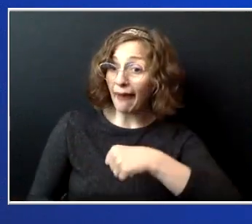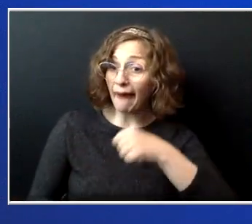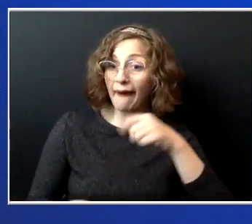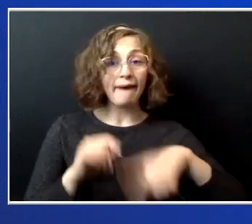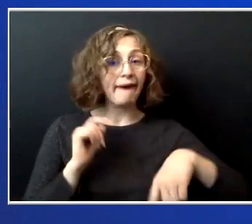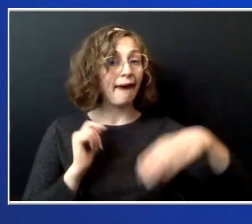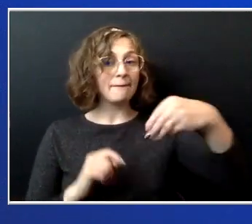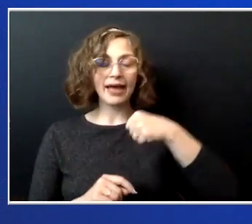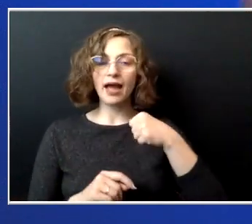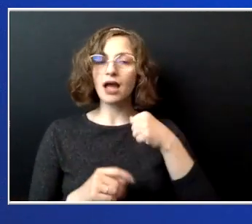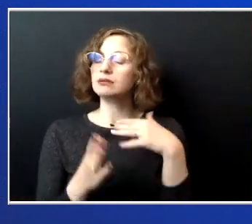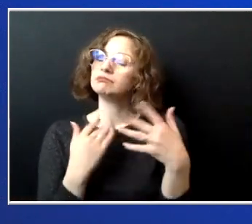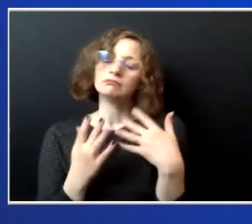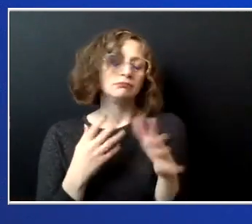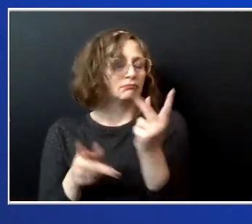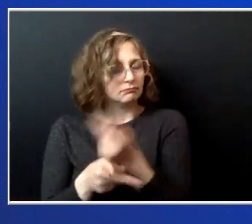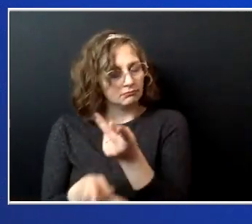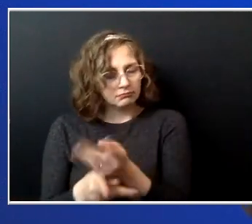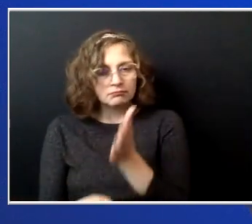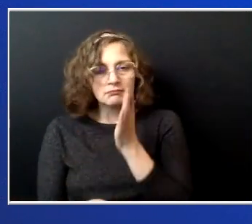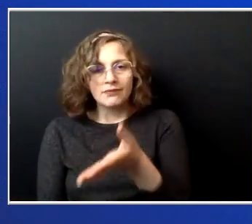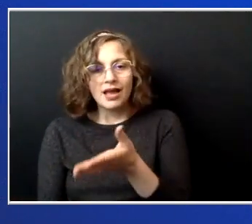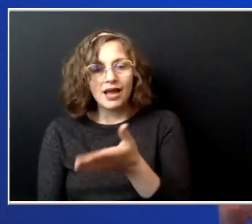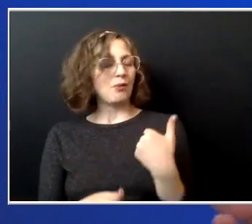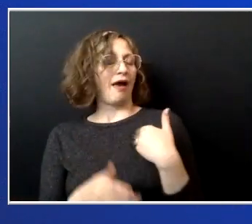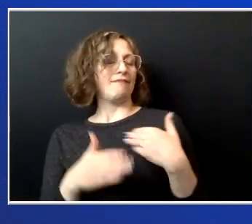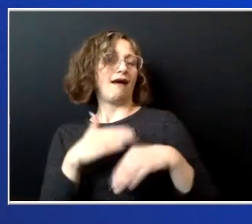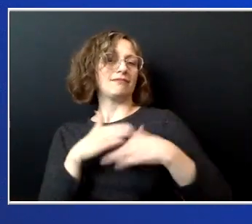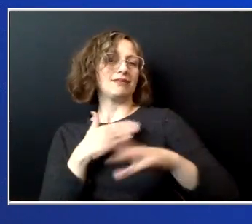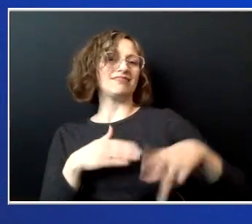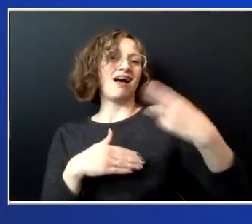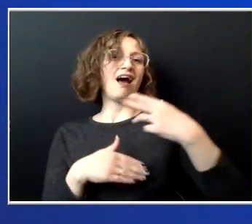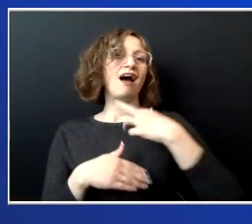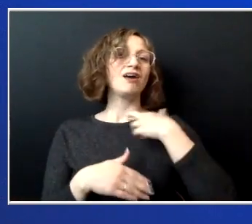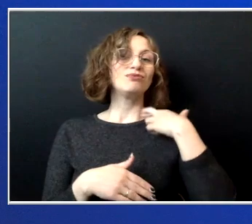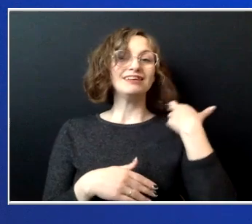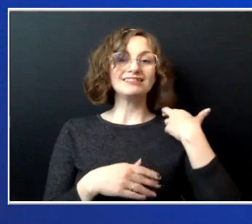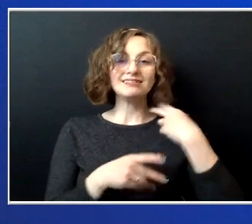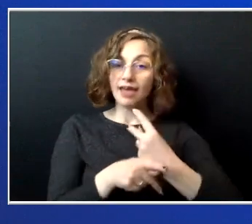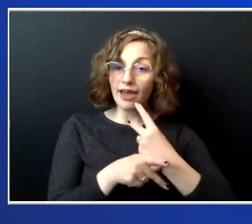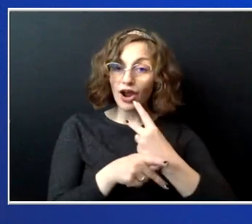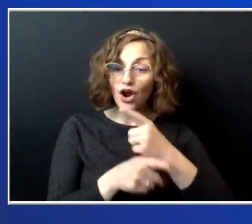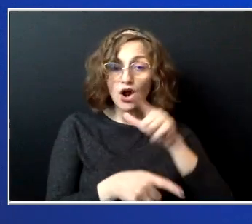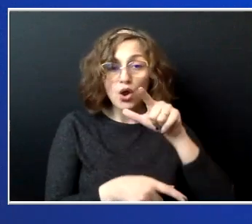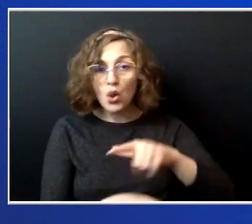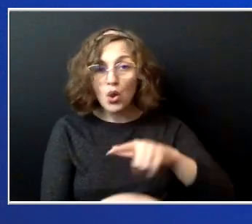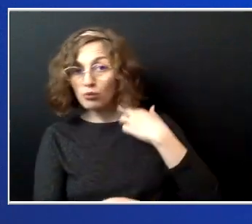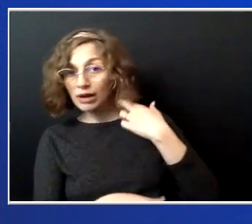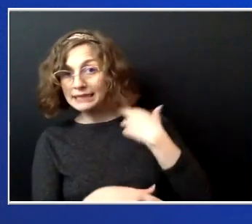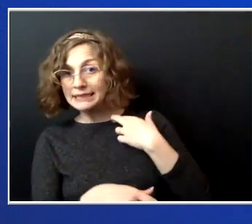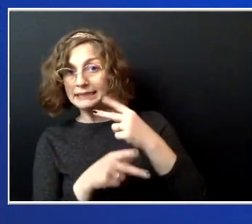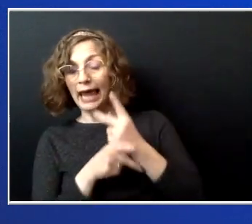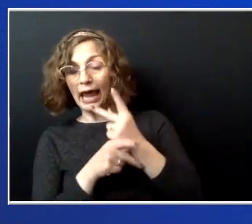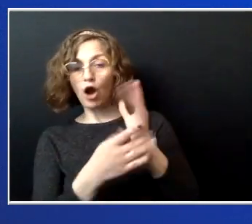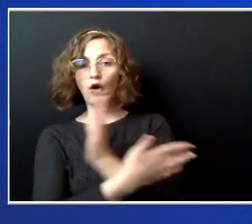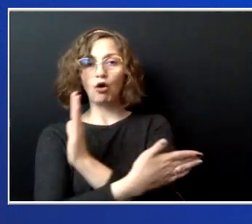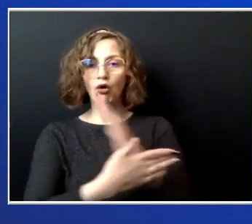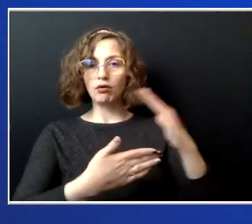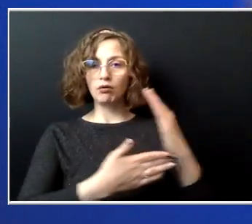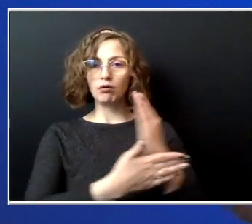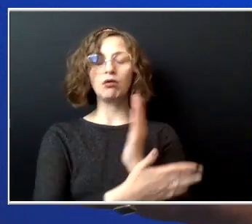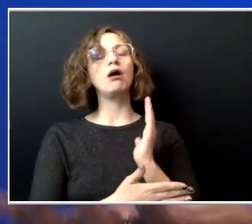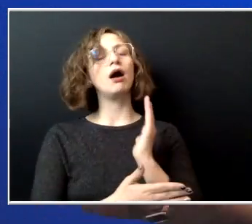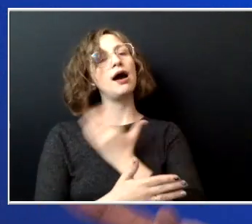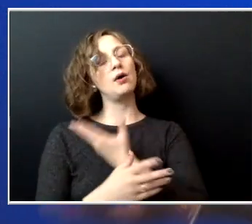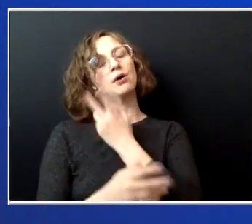high-risk care and low-risk care throughout our community. Our patients feel comfortable coming to our space,